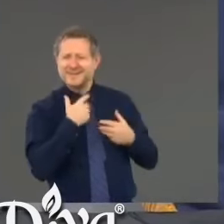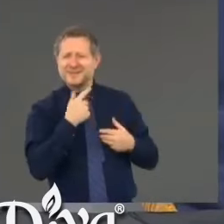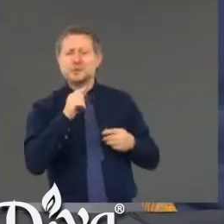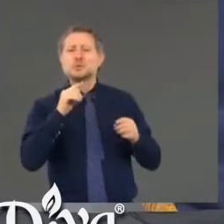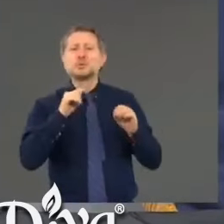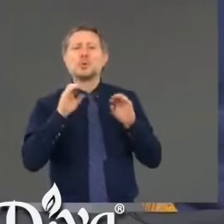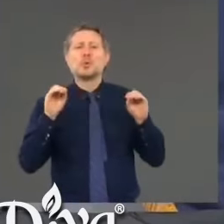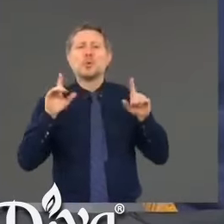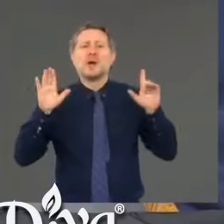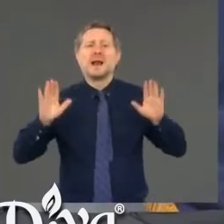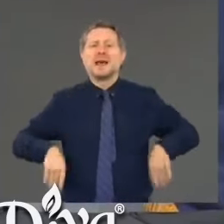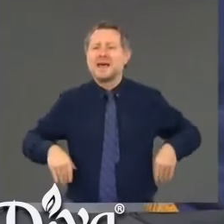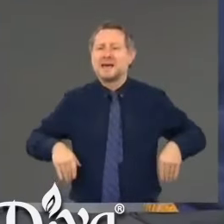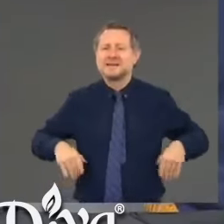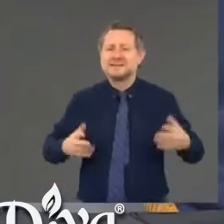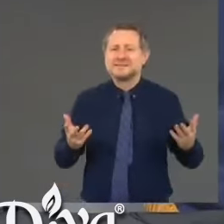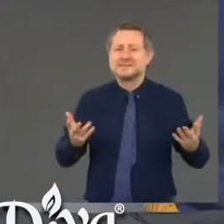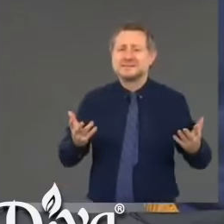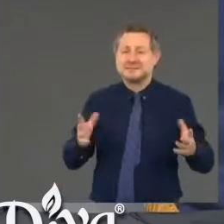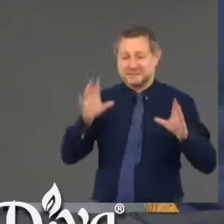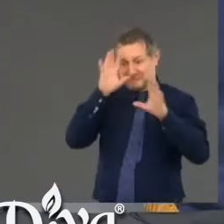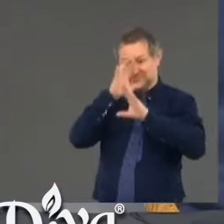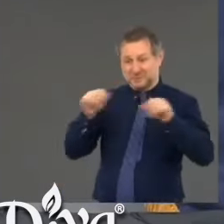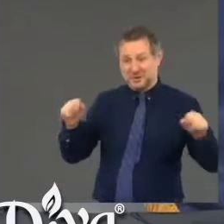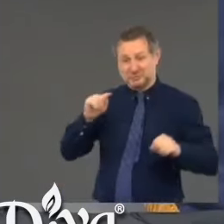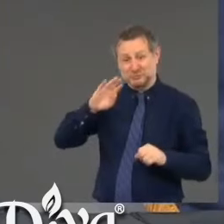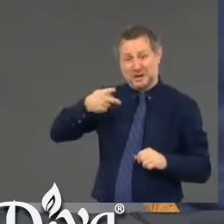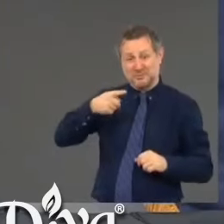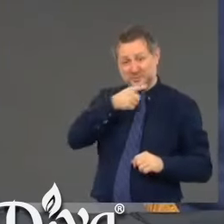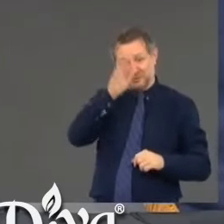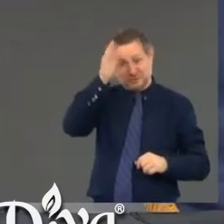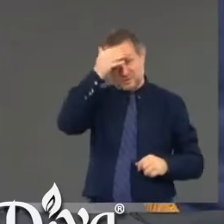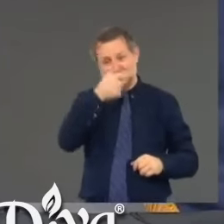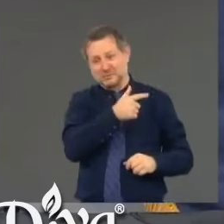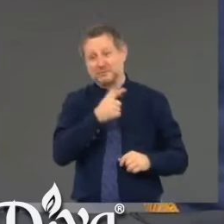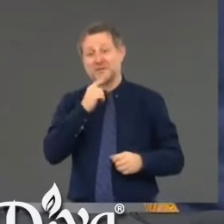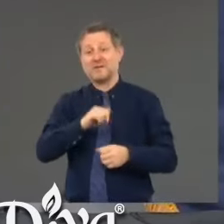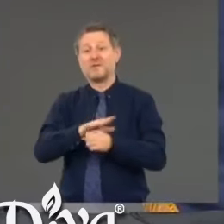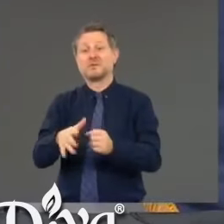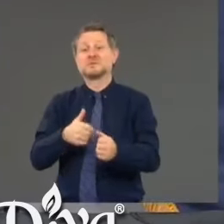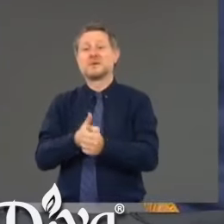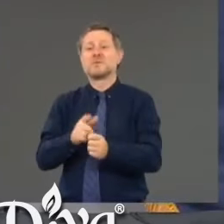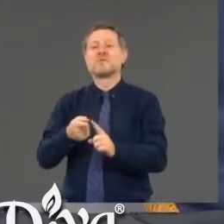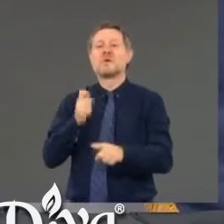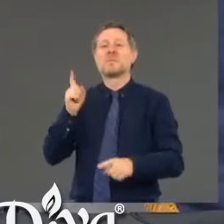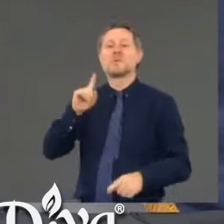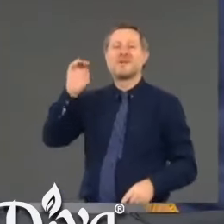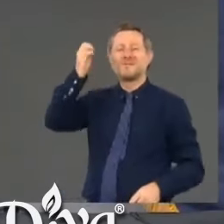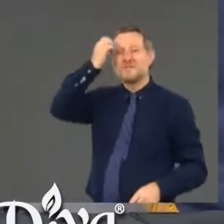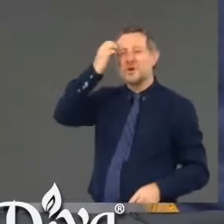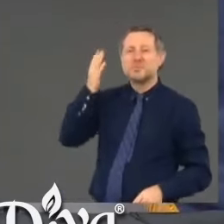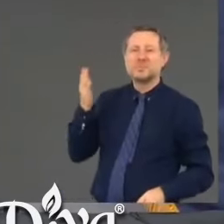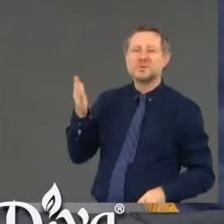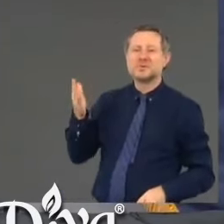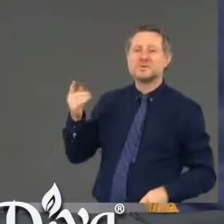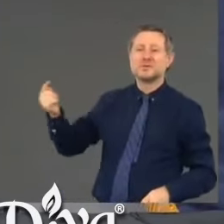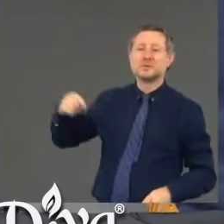know. President Trump himself says the virus came from Europe and it had moved from China.